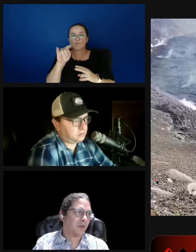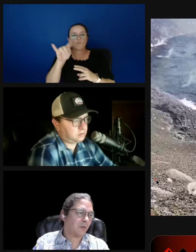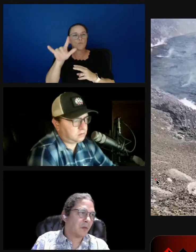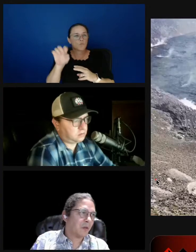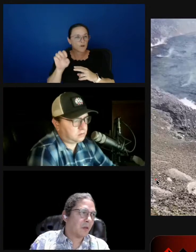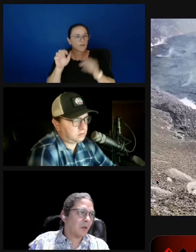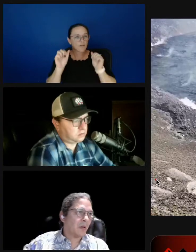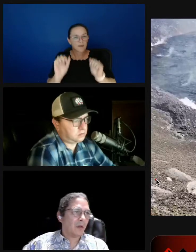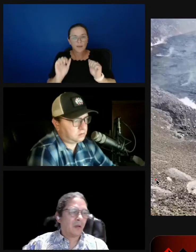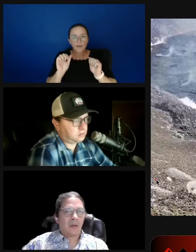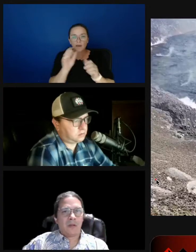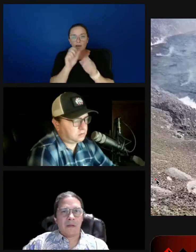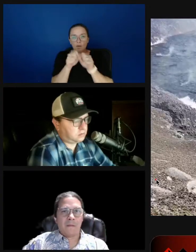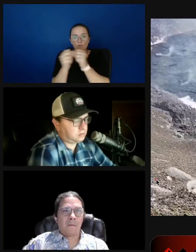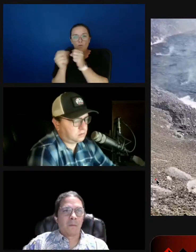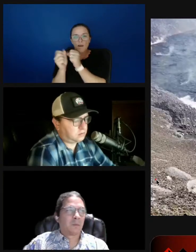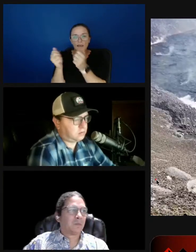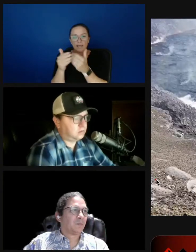they're so